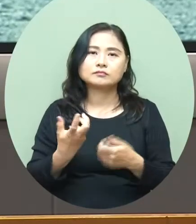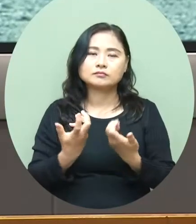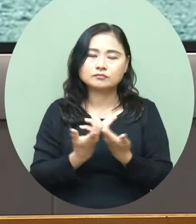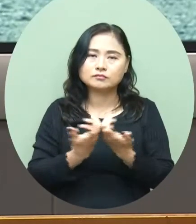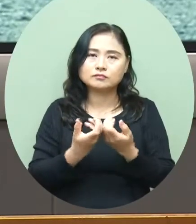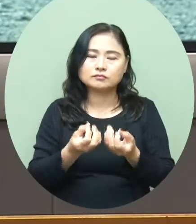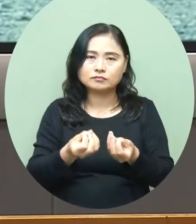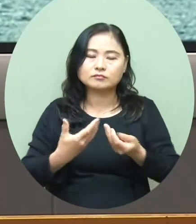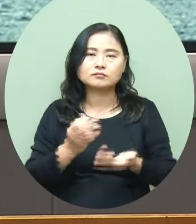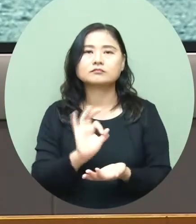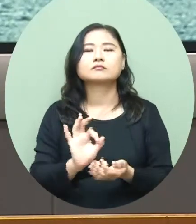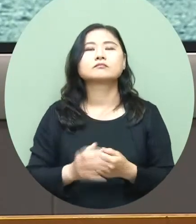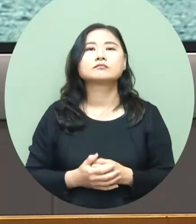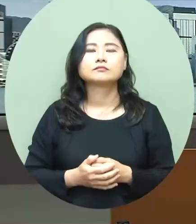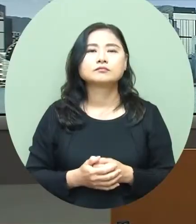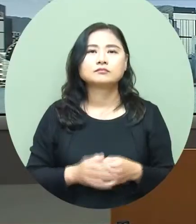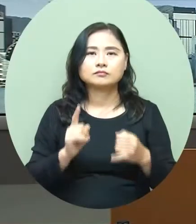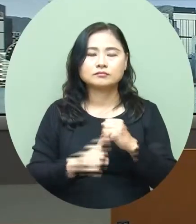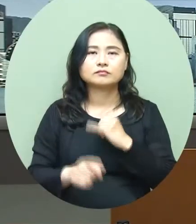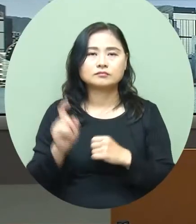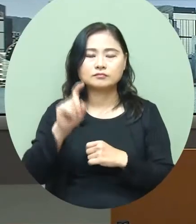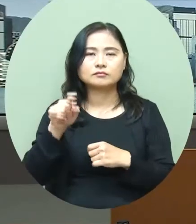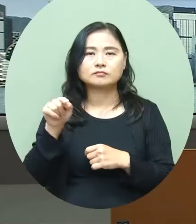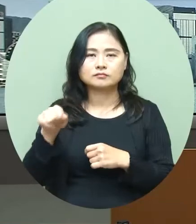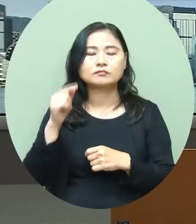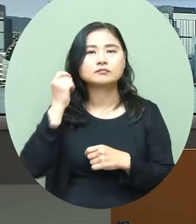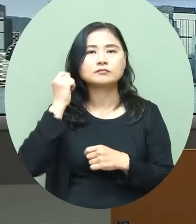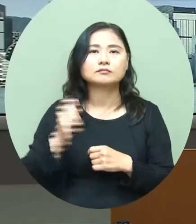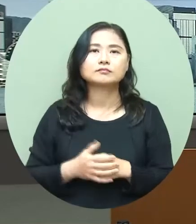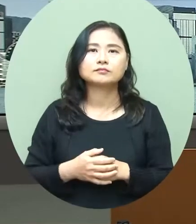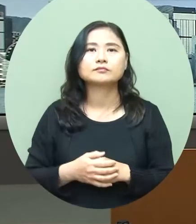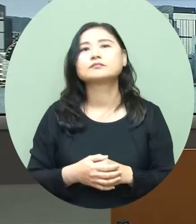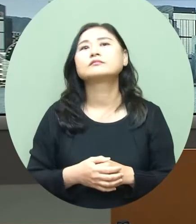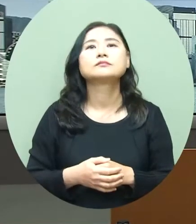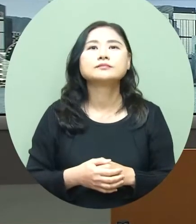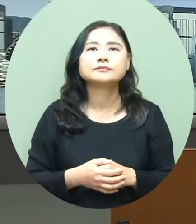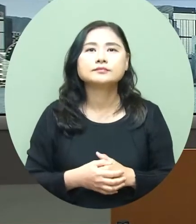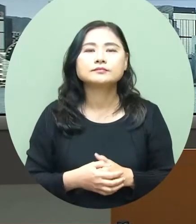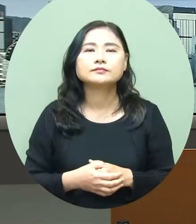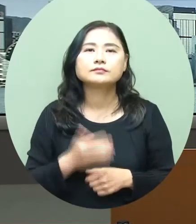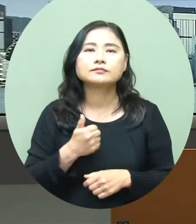doing the PCR test in these 2 days, but I haven't heard about any infections so far.